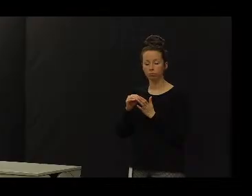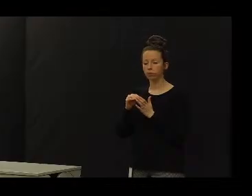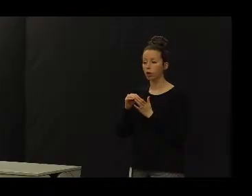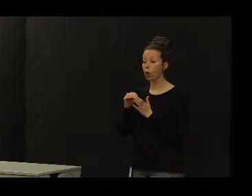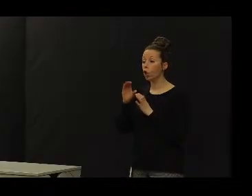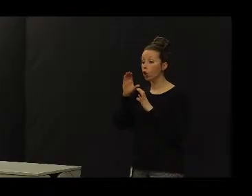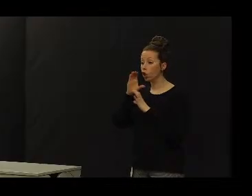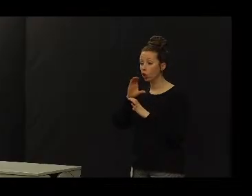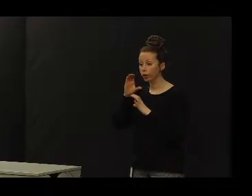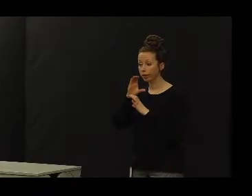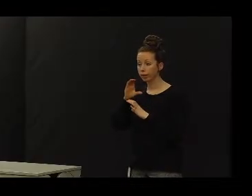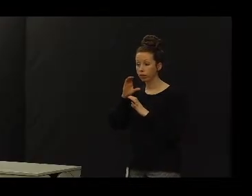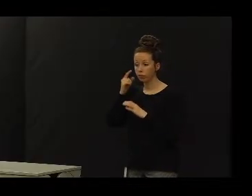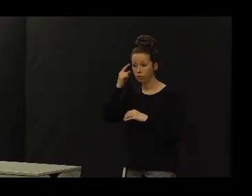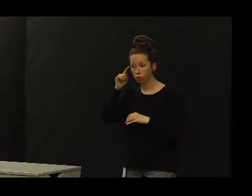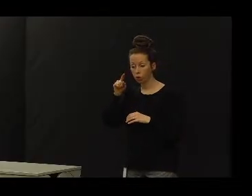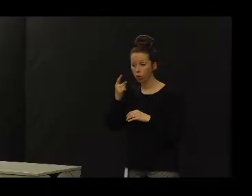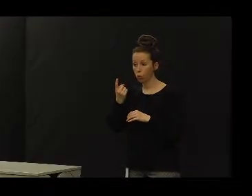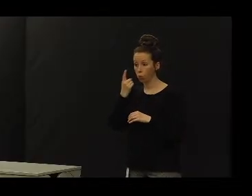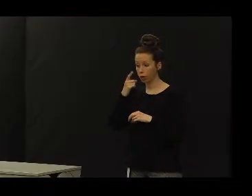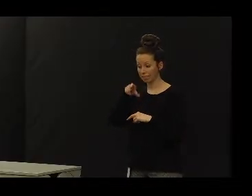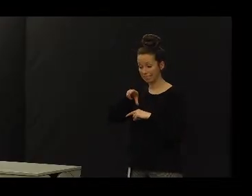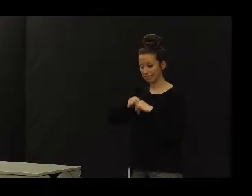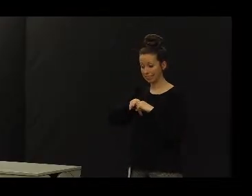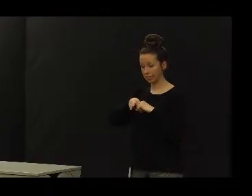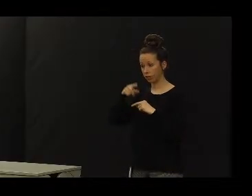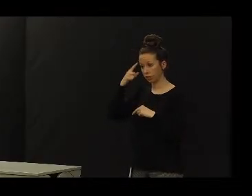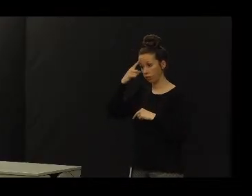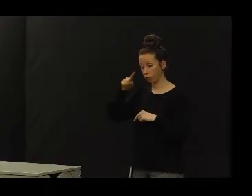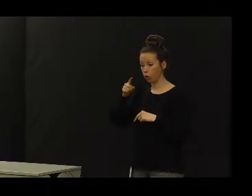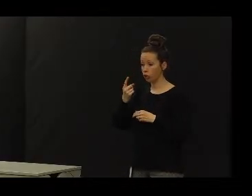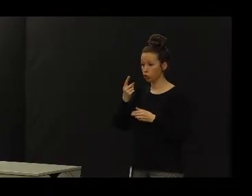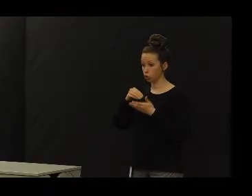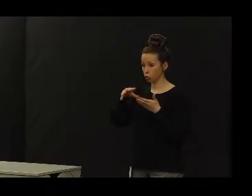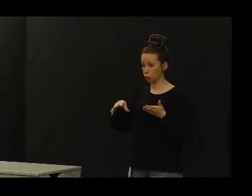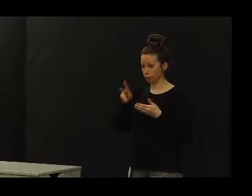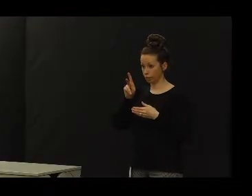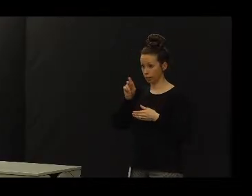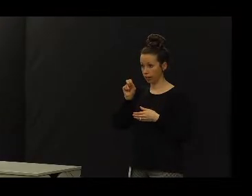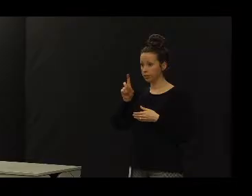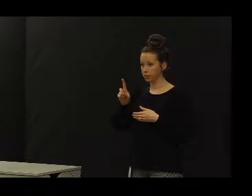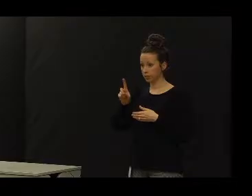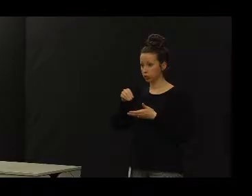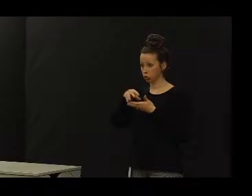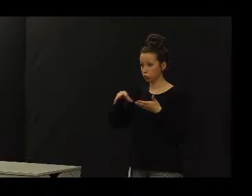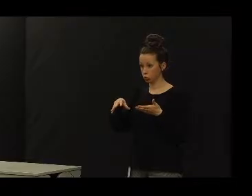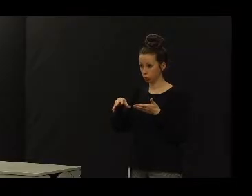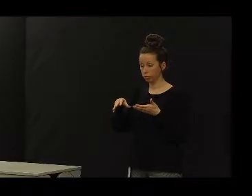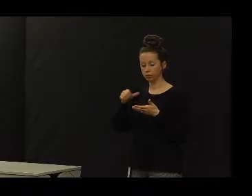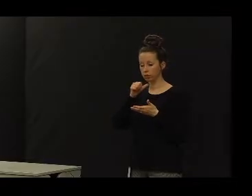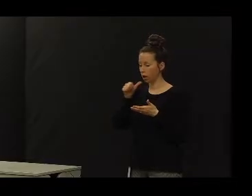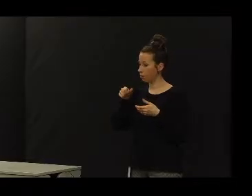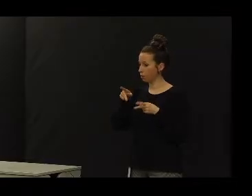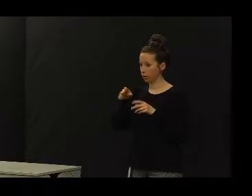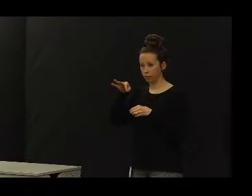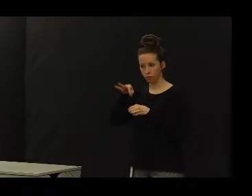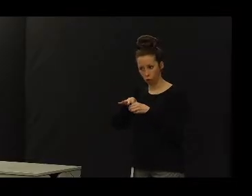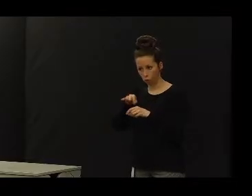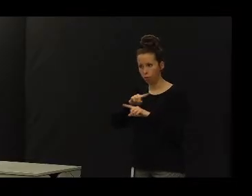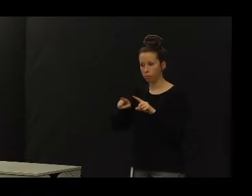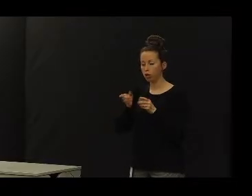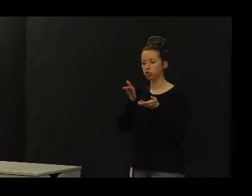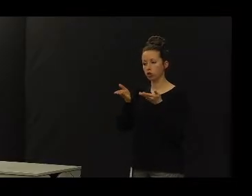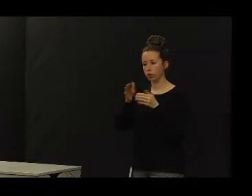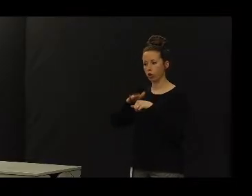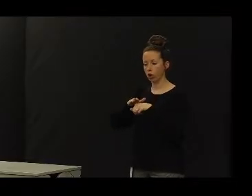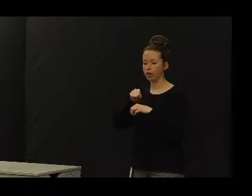We're looking at a seat for a non-voting student to sit on the advisory board.